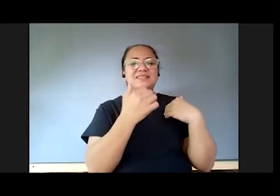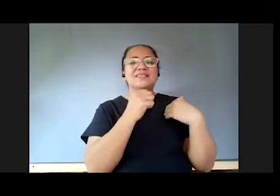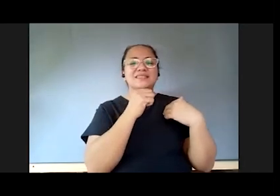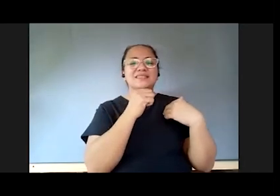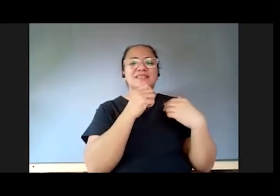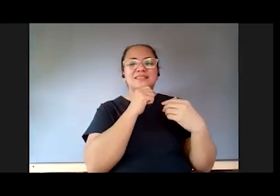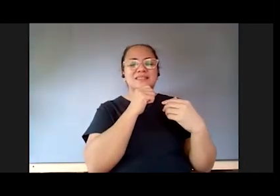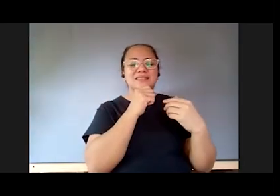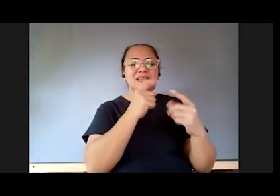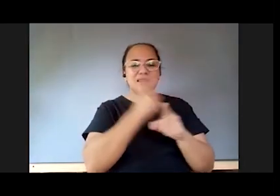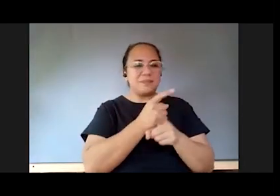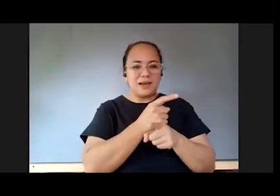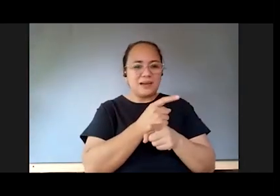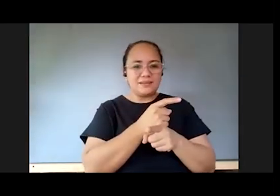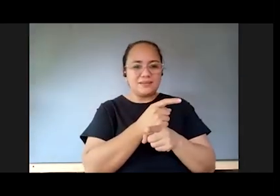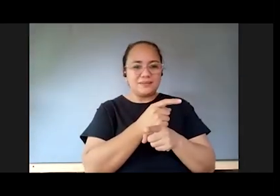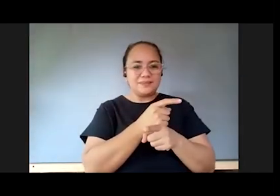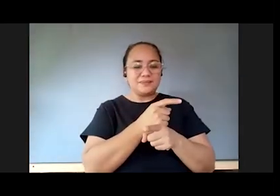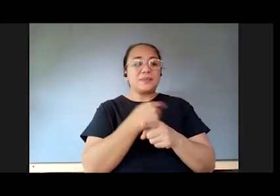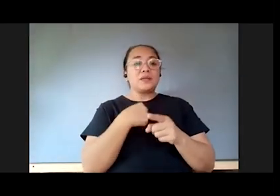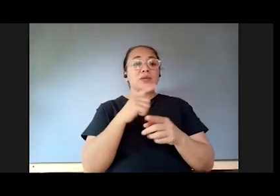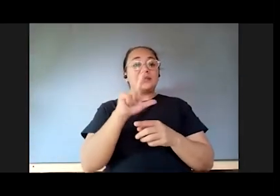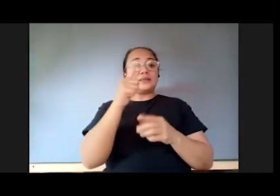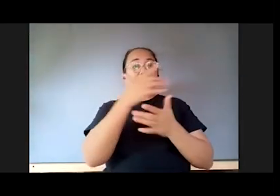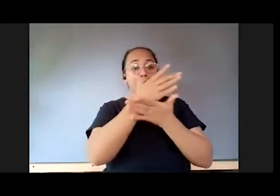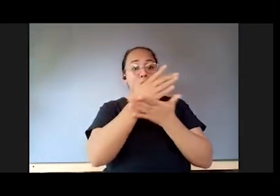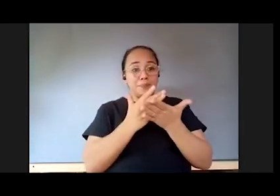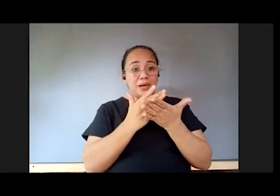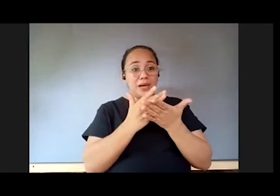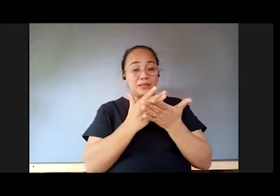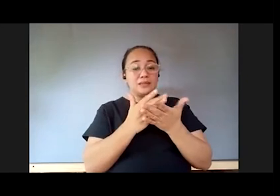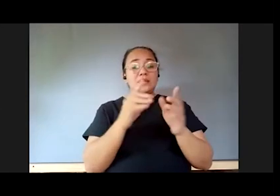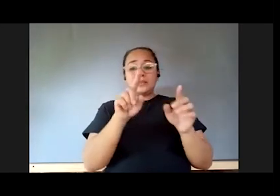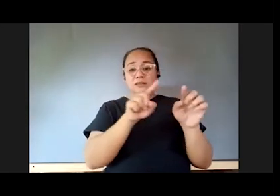So the second part of the sentence can't be an object. It has to be a predicate.